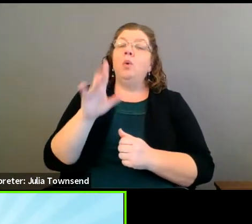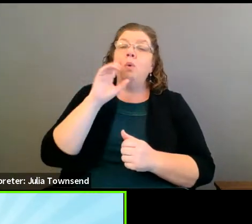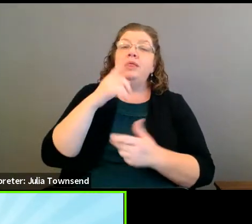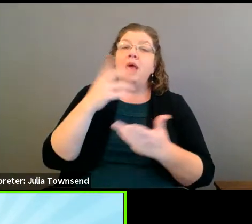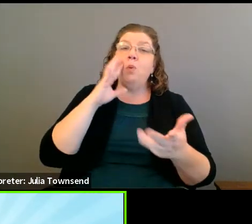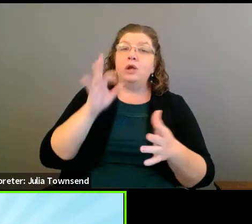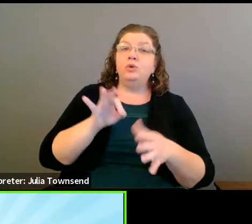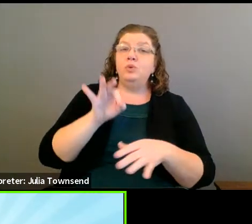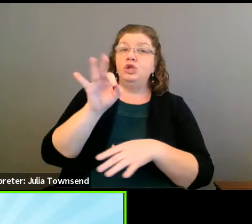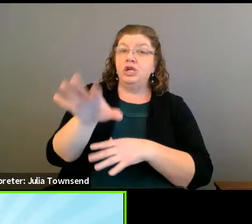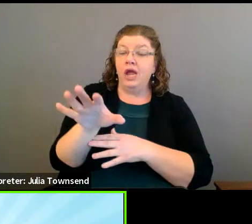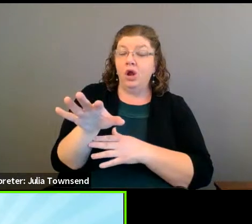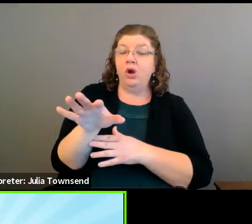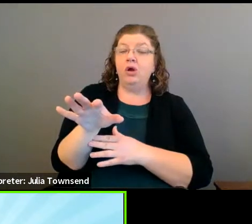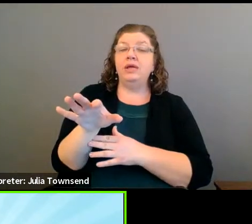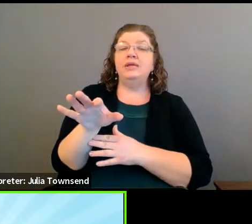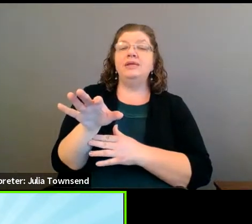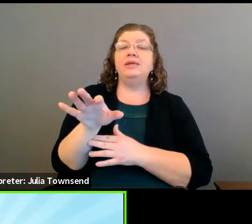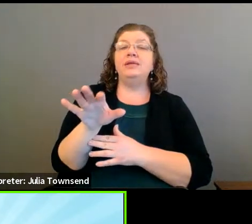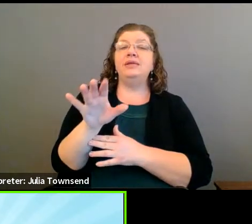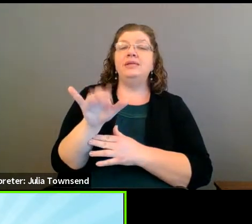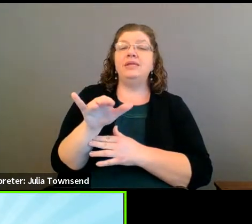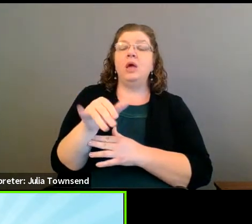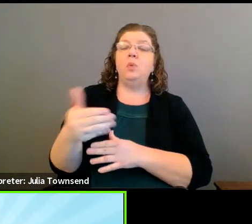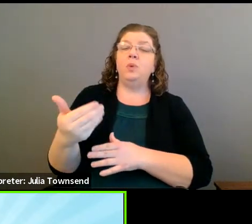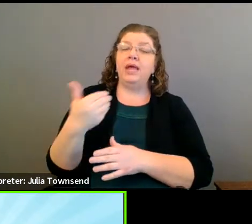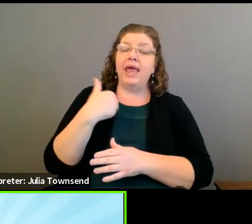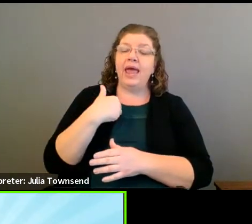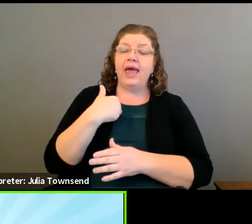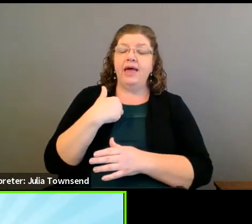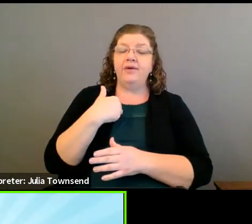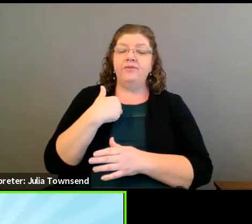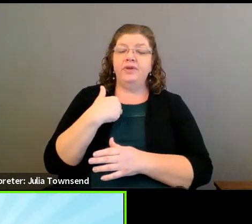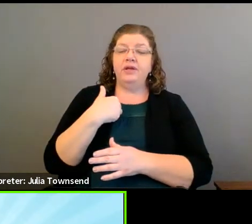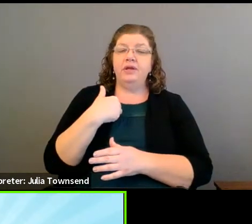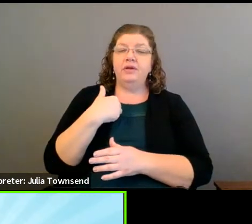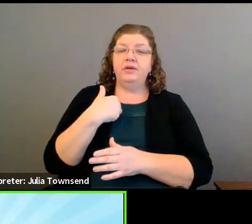share is that we have